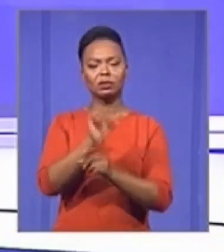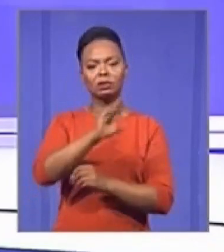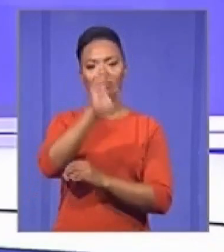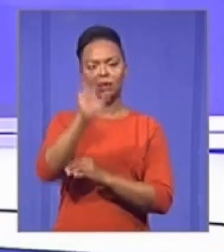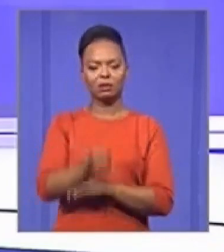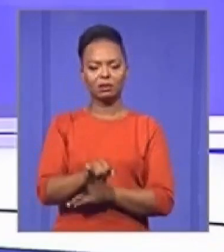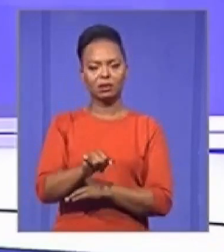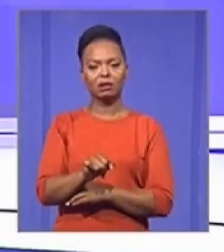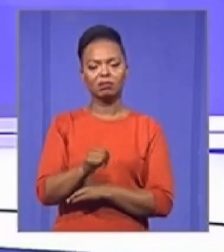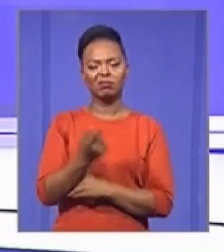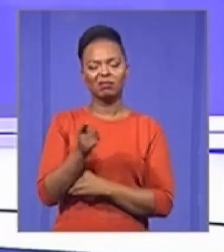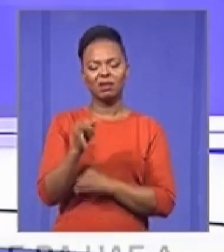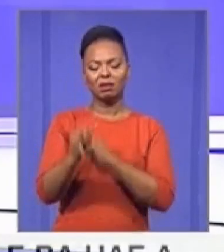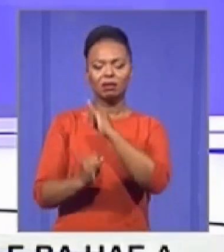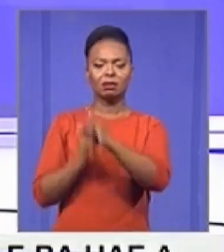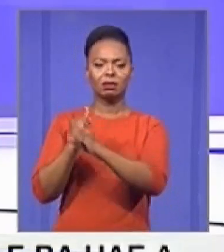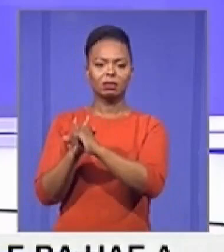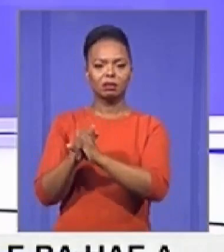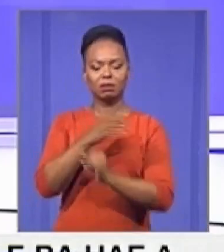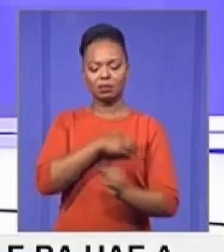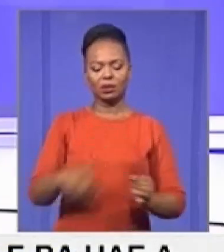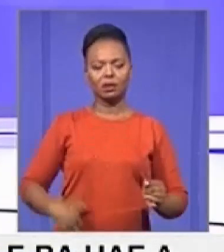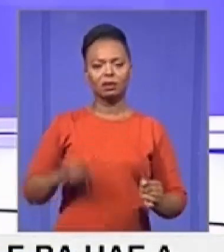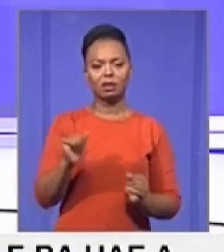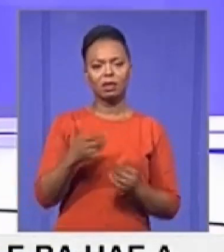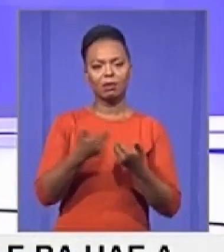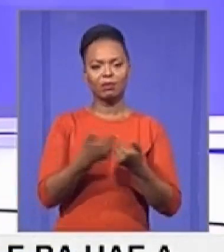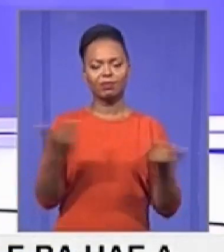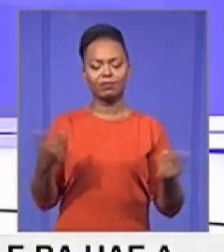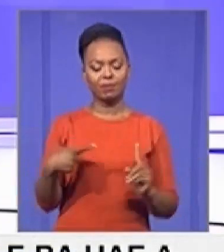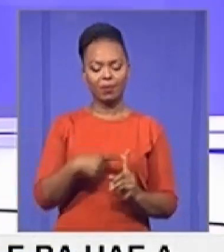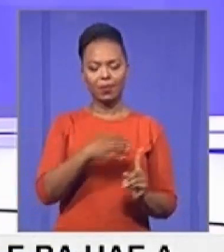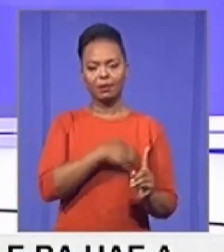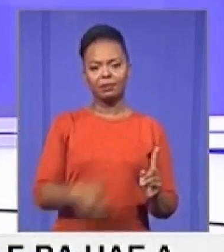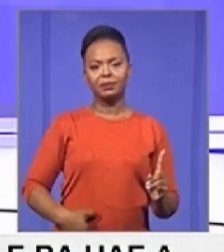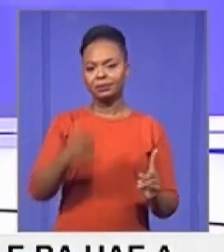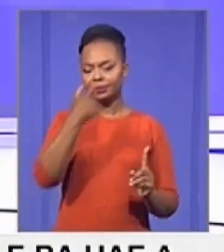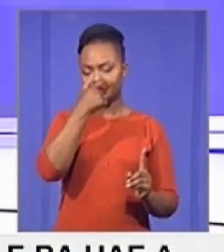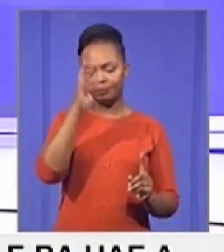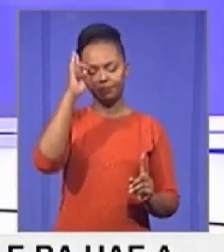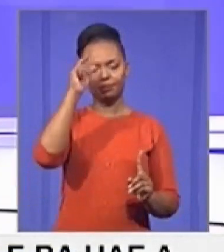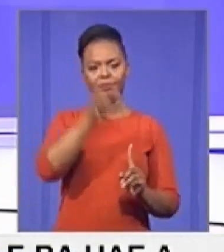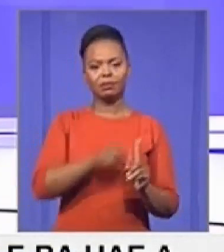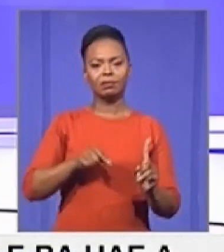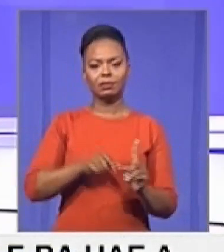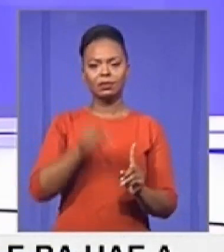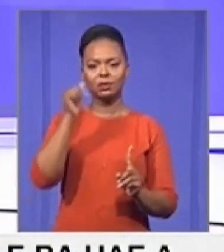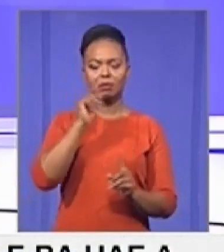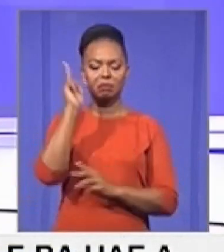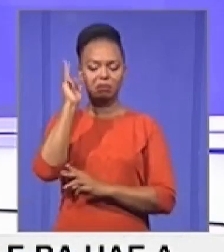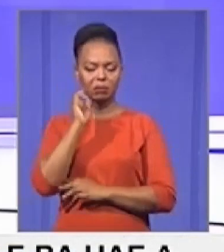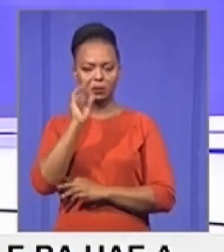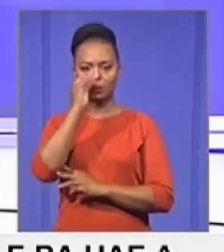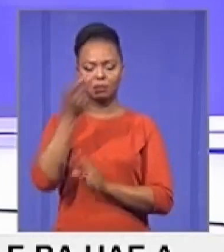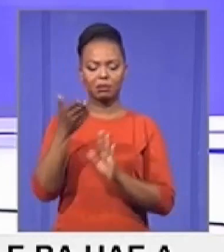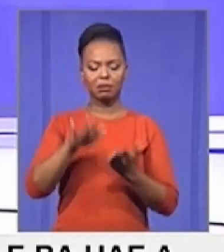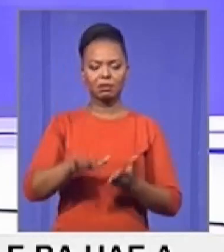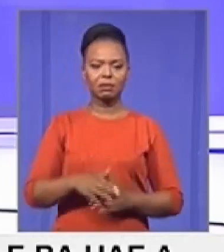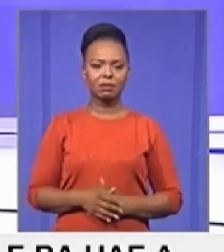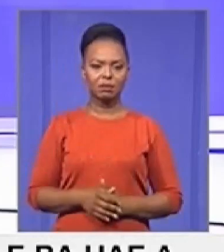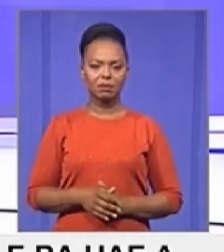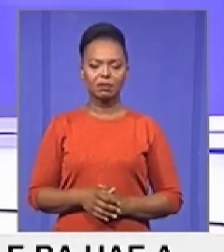Borwa boemo ba matjhaba nakong ya puso apartheid. Mopresidente Ramaphosa o ile a hopola kabelo ya hae ka mora utlwa ka ditaba tsa ho hlokala ha